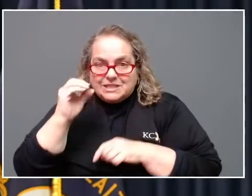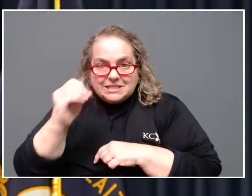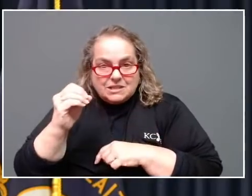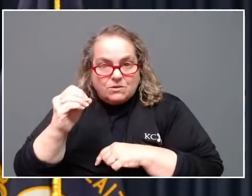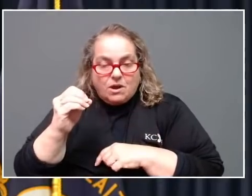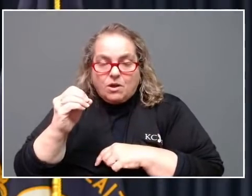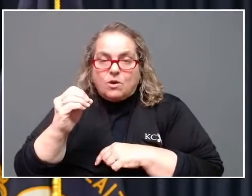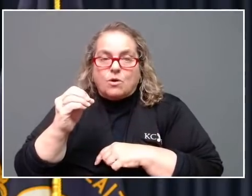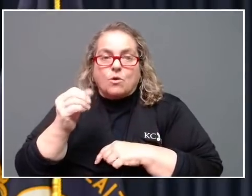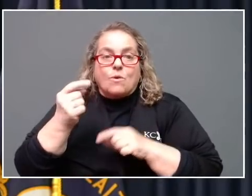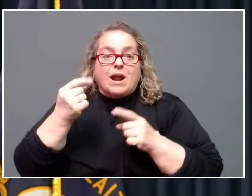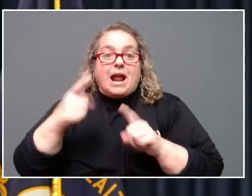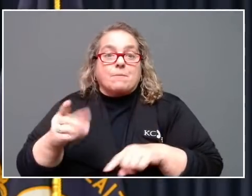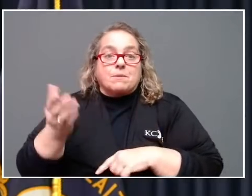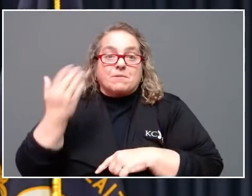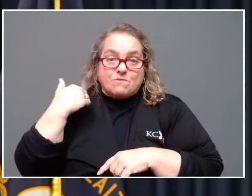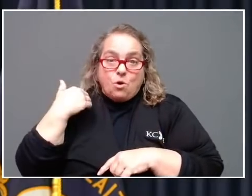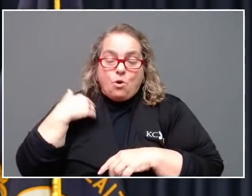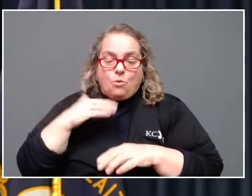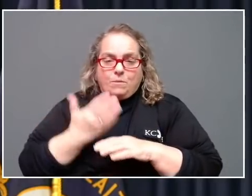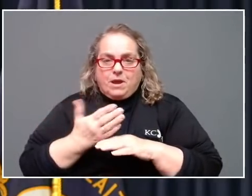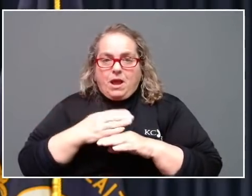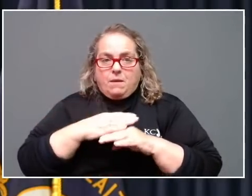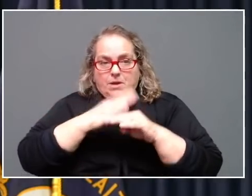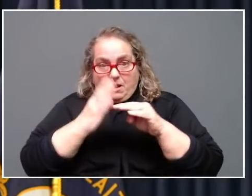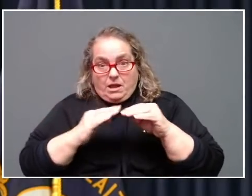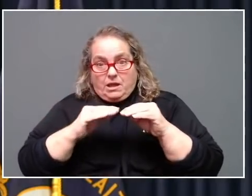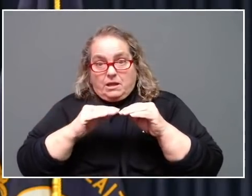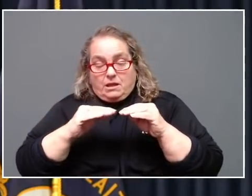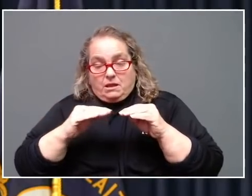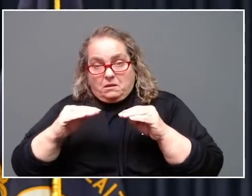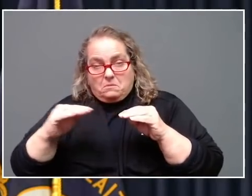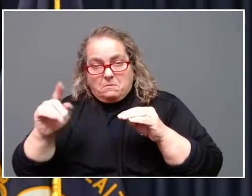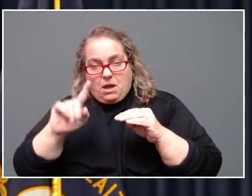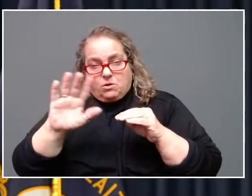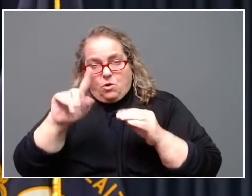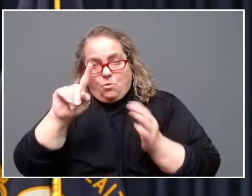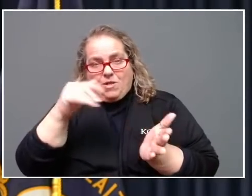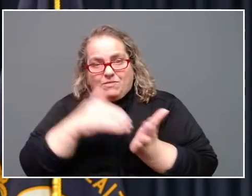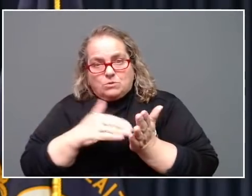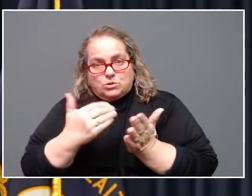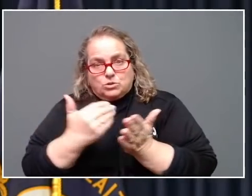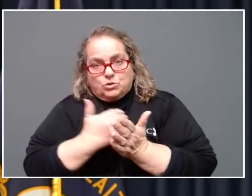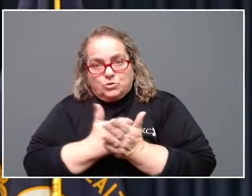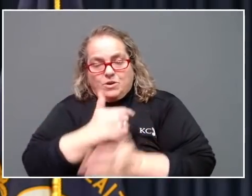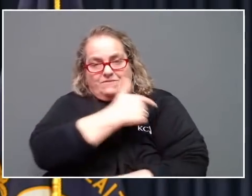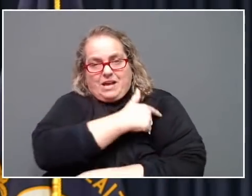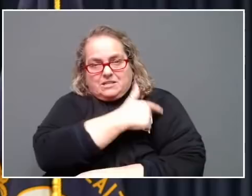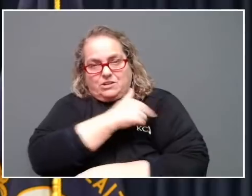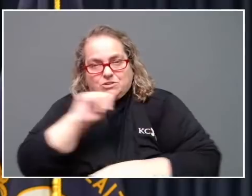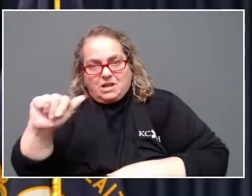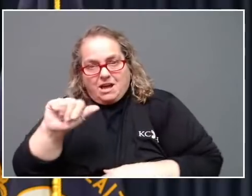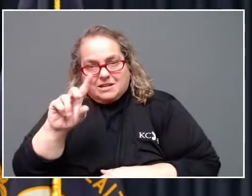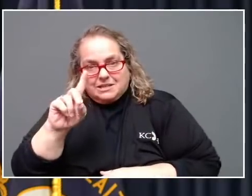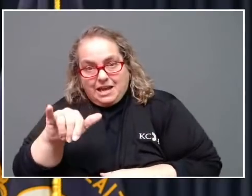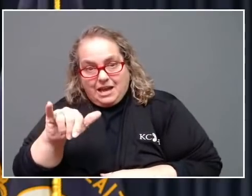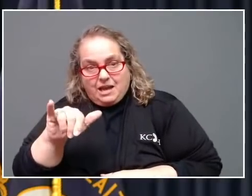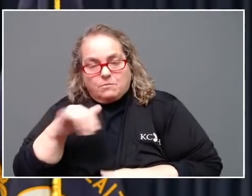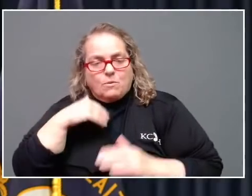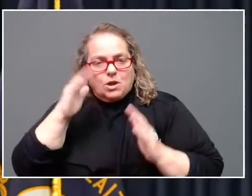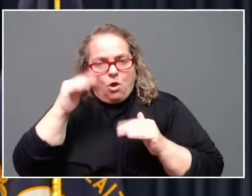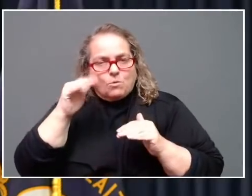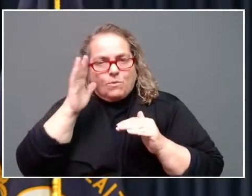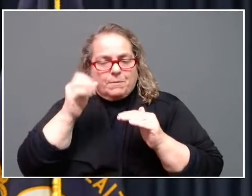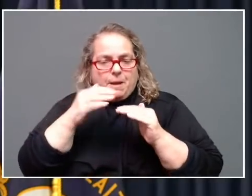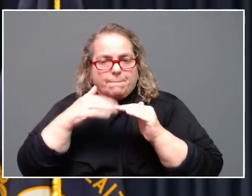past is we leveled off at the lowest point, about 1,000 new vaccinations a day. Hopefully we will be above that as